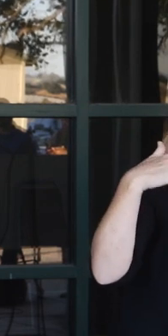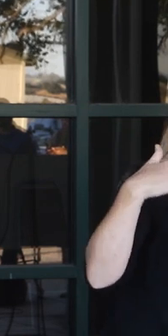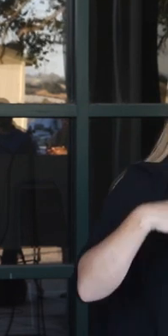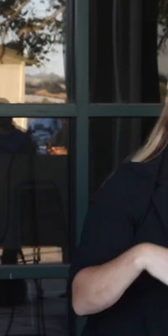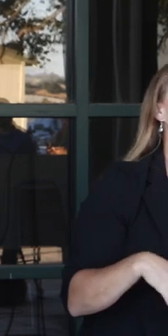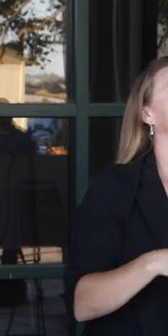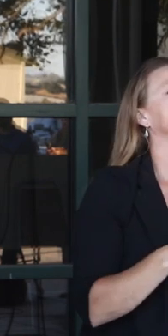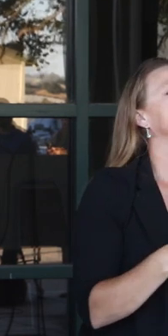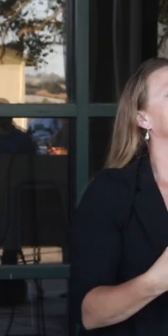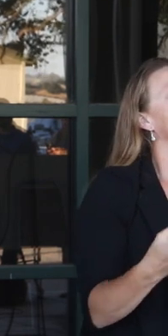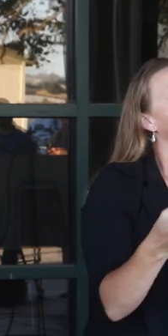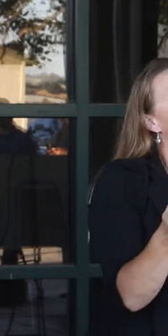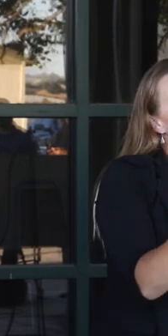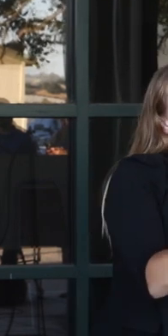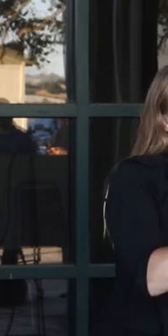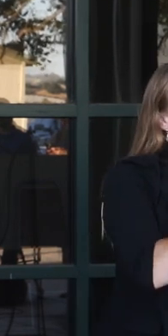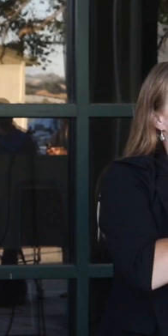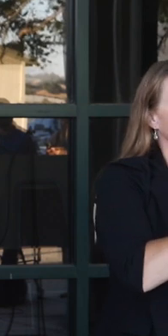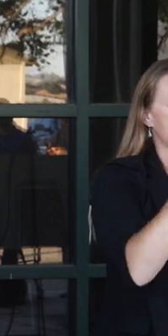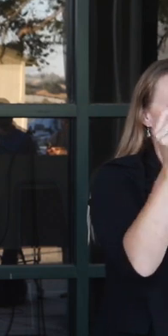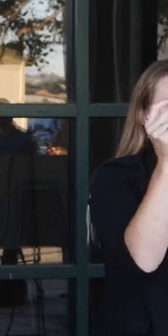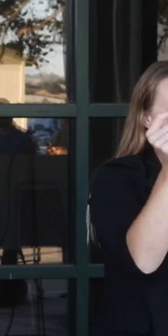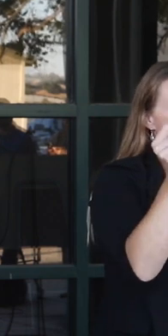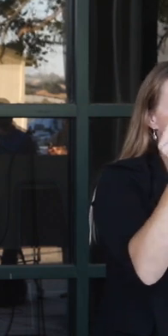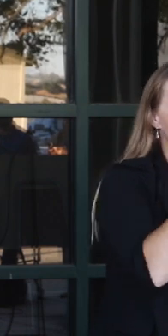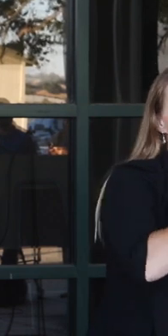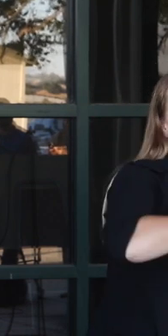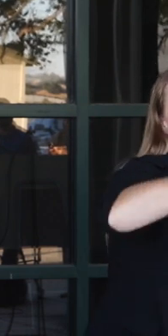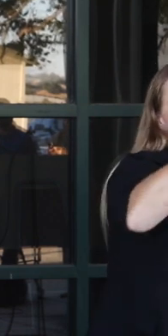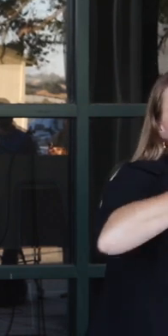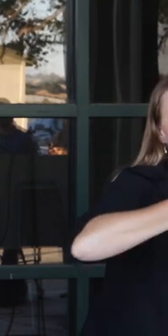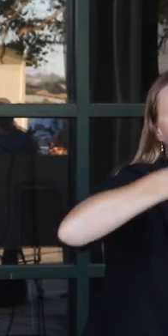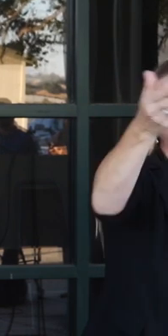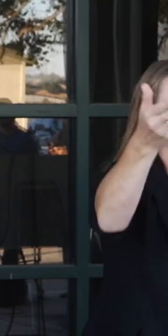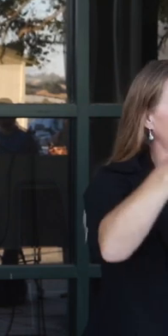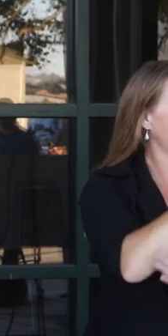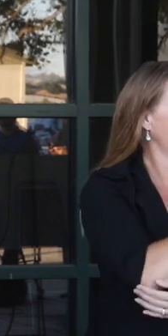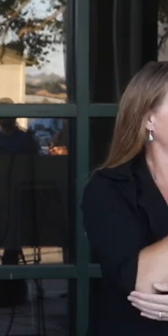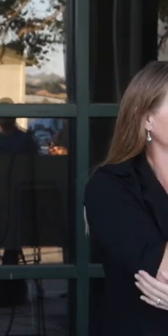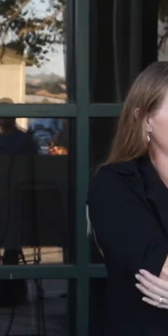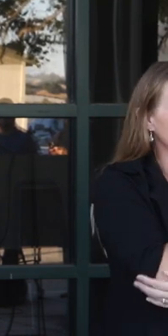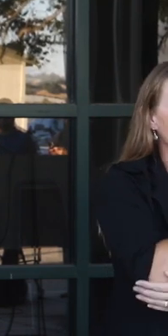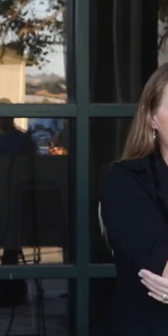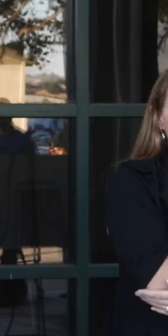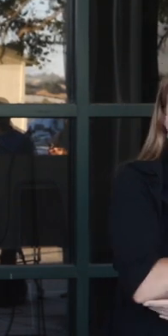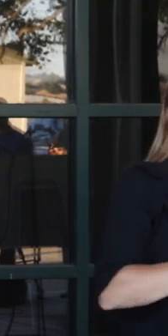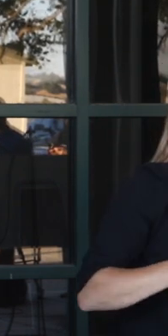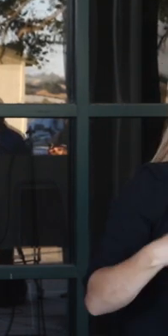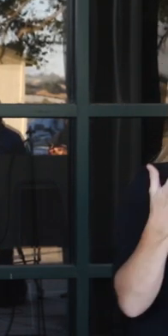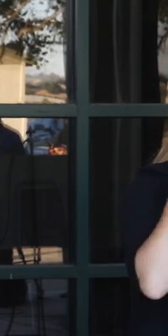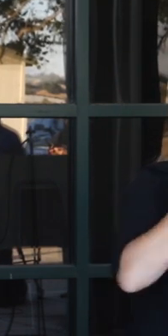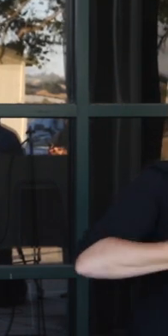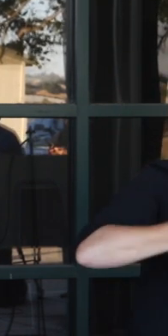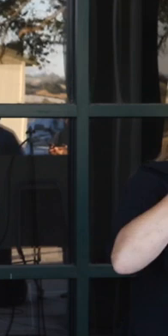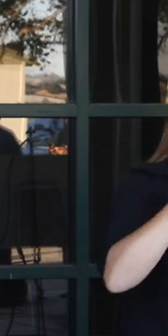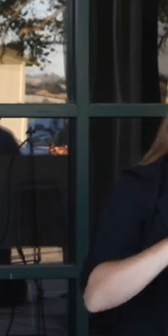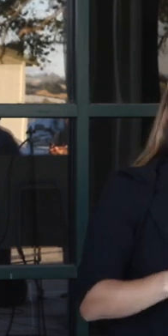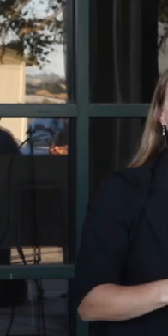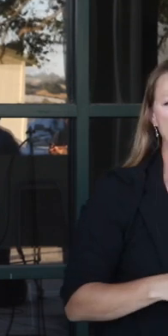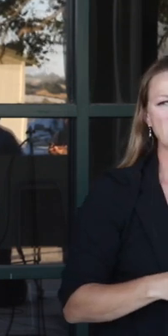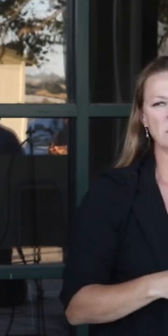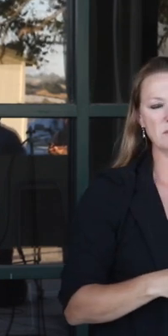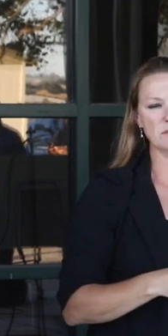officers were transported immediately to local hospitals for treatment.